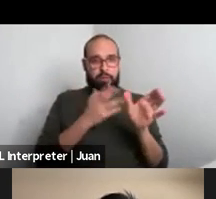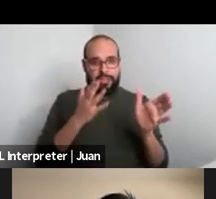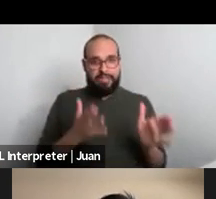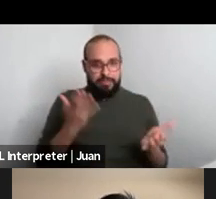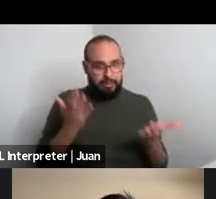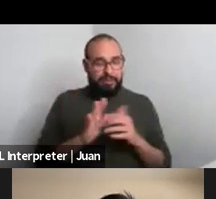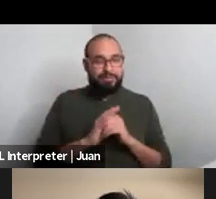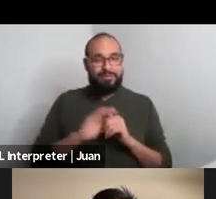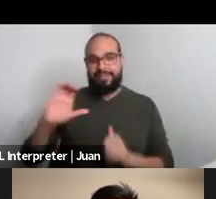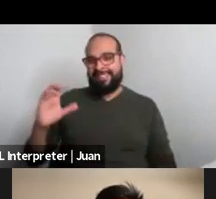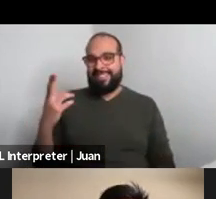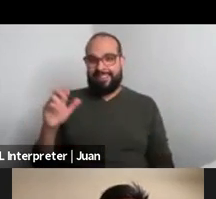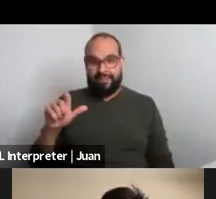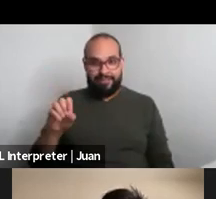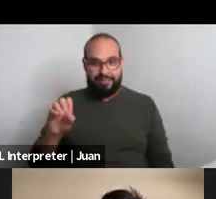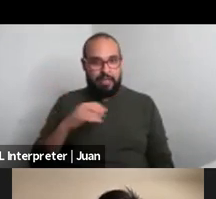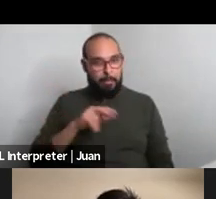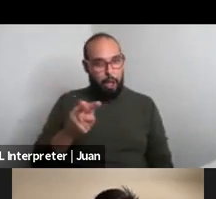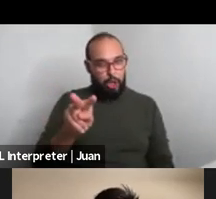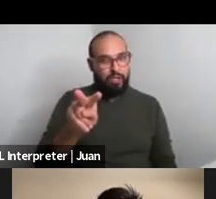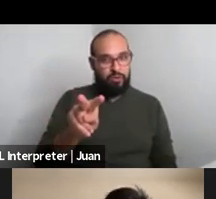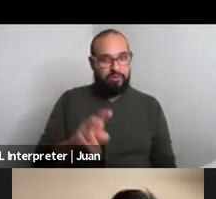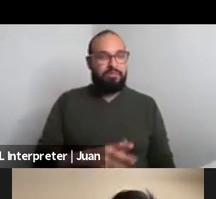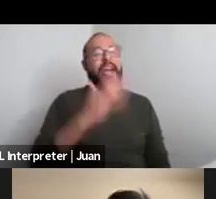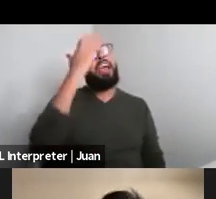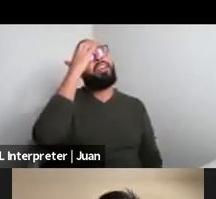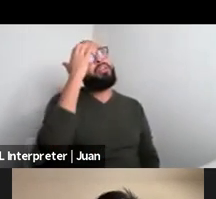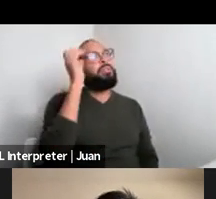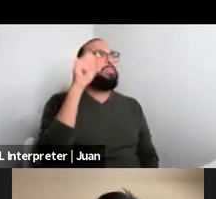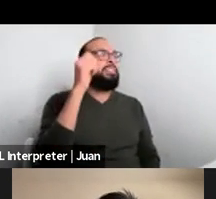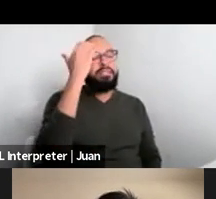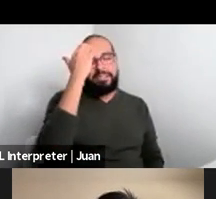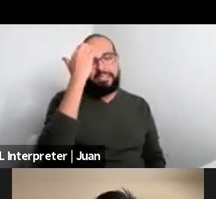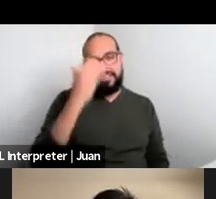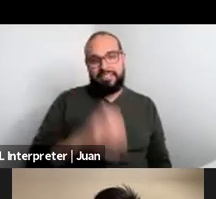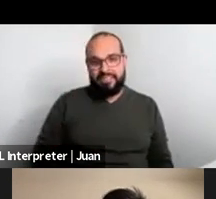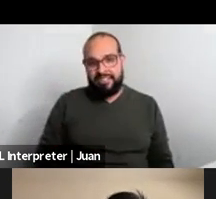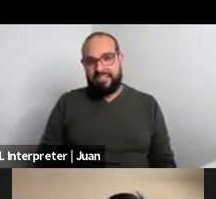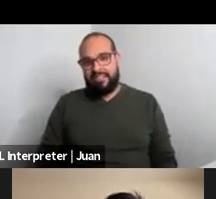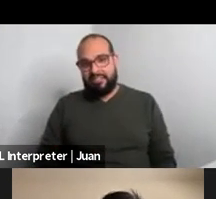so Chelsea, I'm looking at you. I know. Hello. All right.